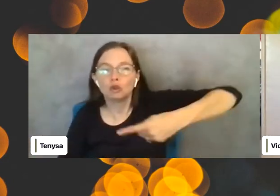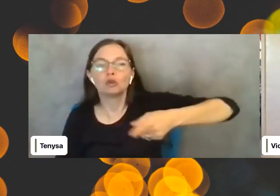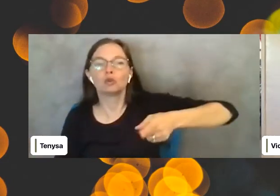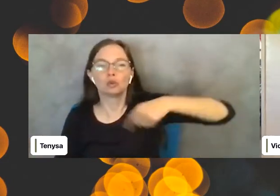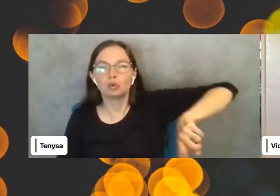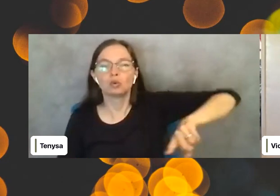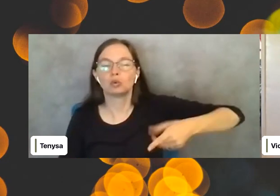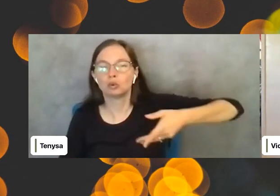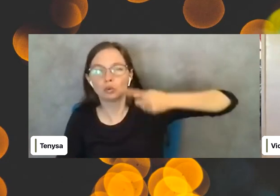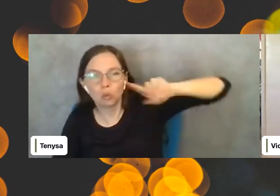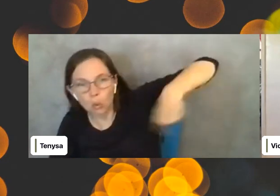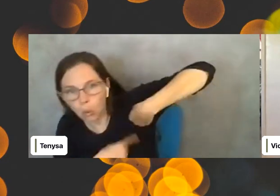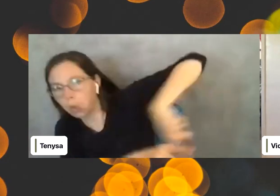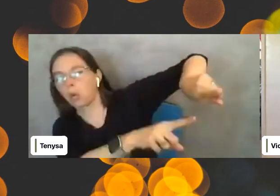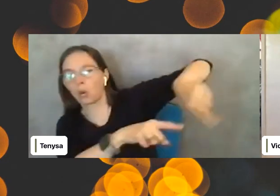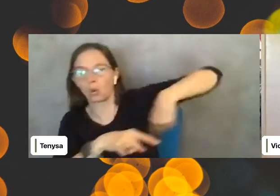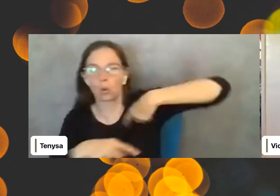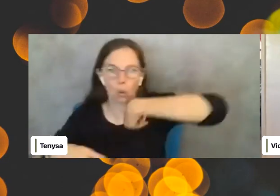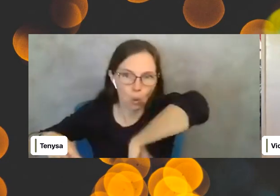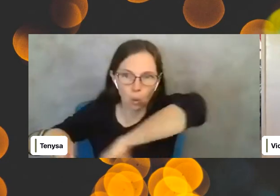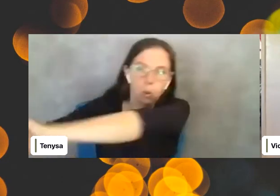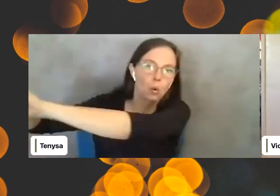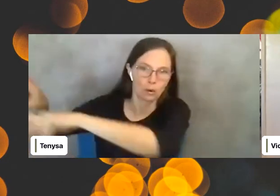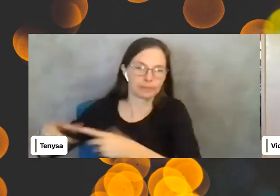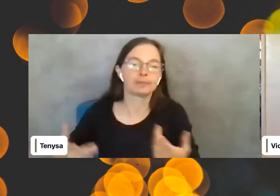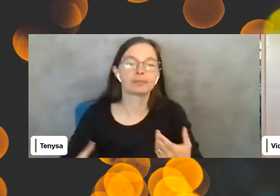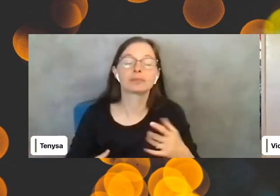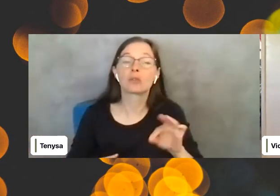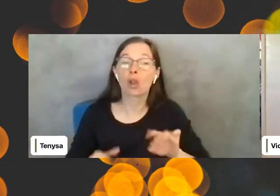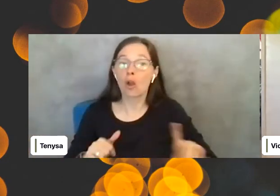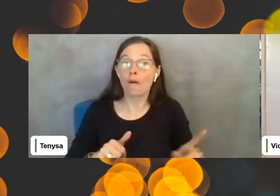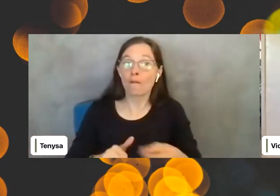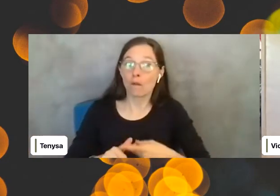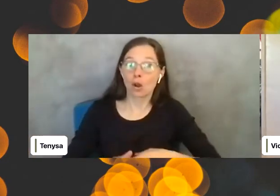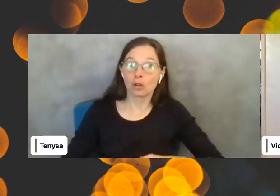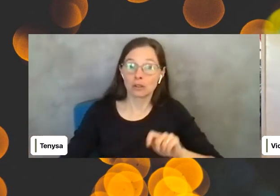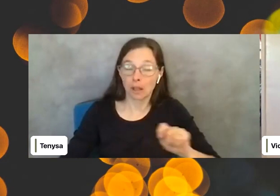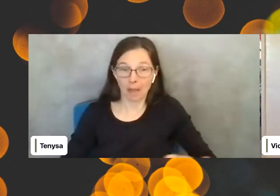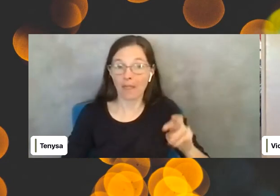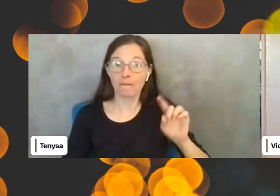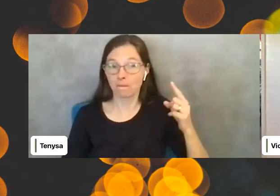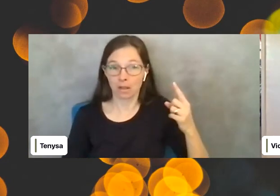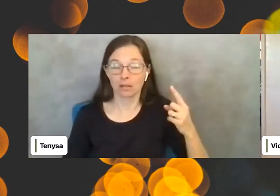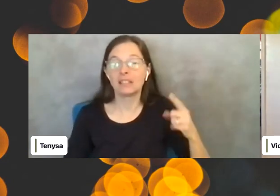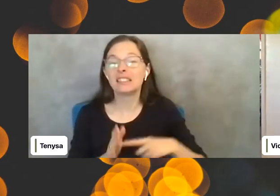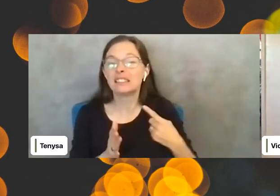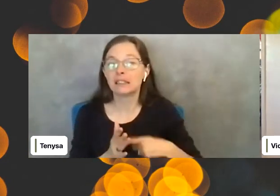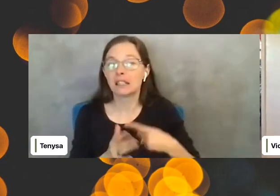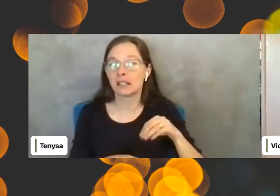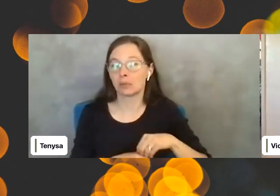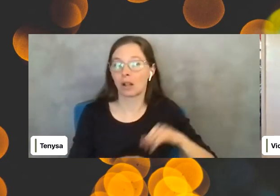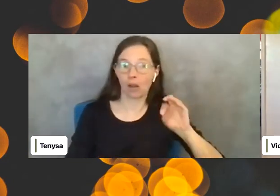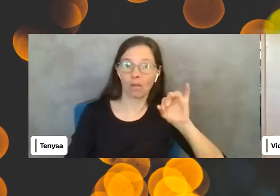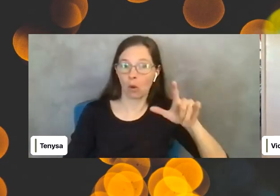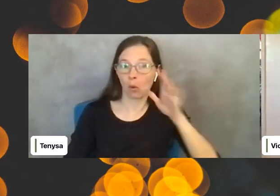don't do a lot of like the first parry or the prima. Sometimes in foil, you will see like people doing like some like really cool,